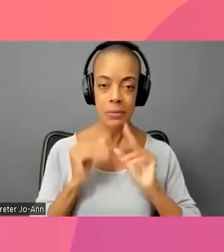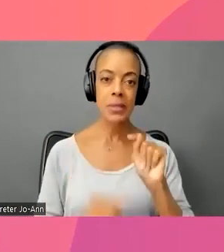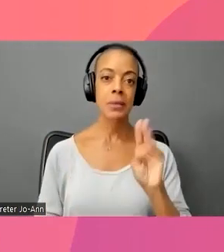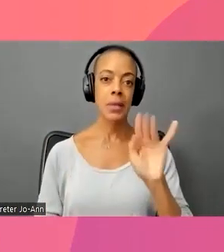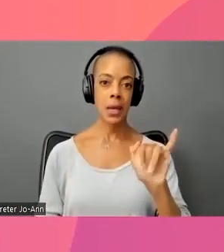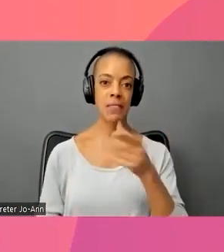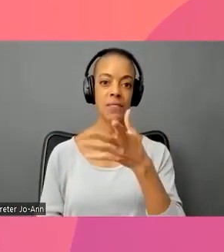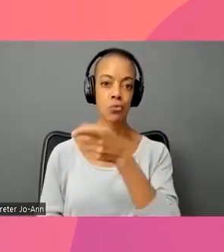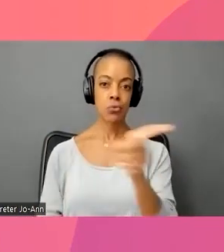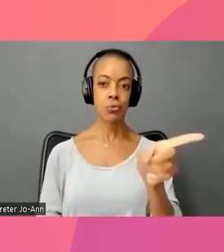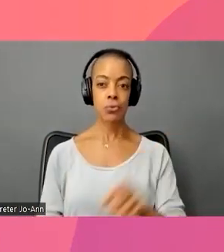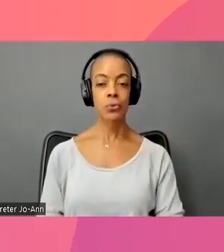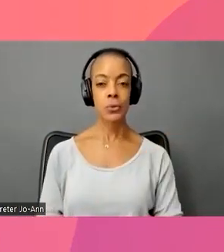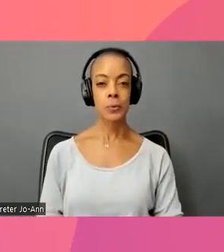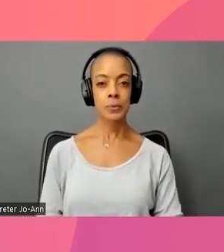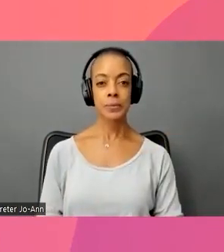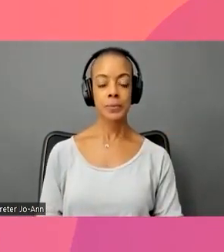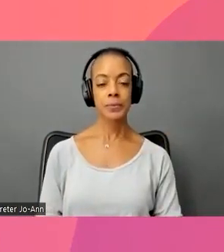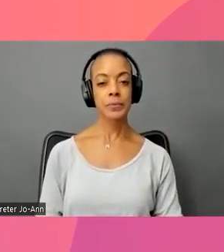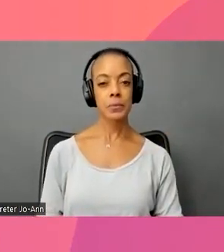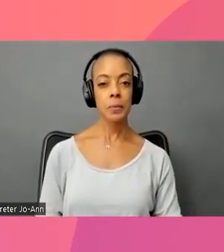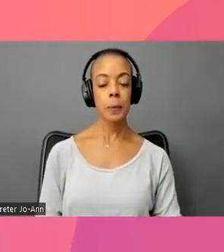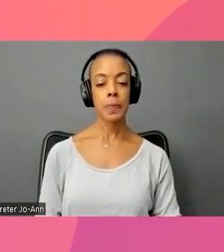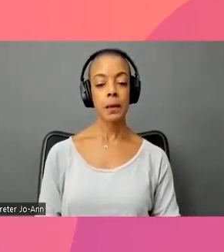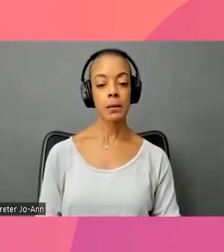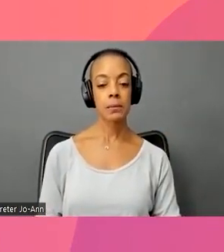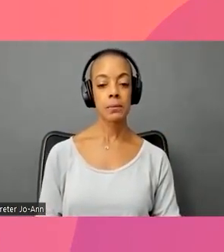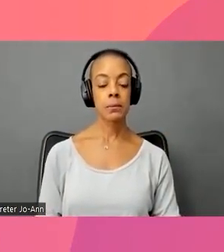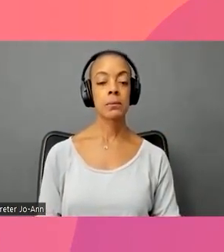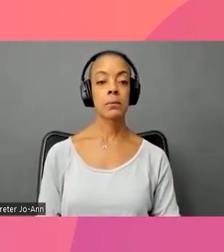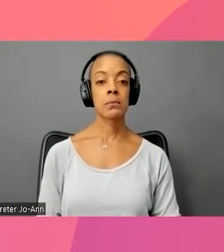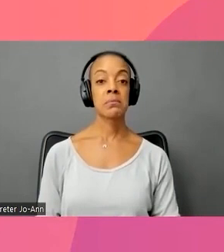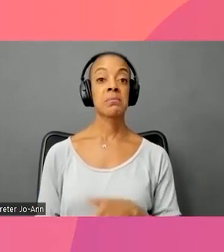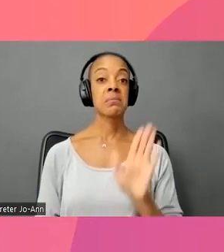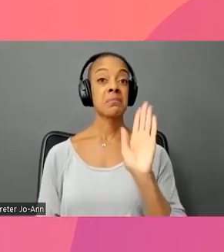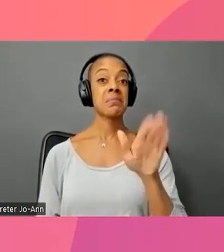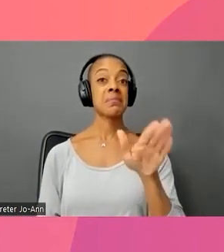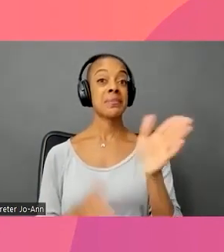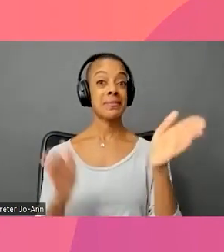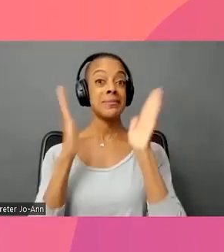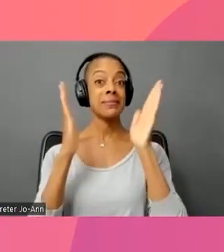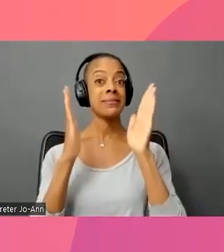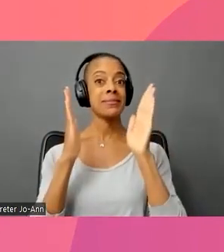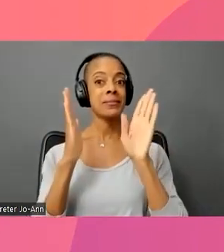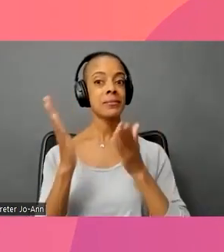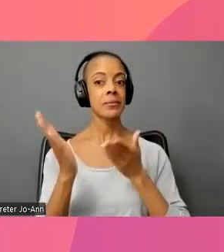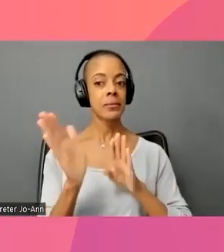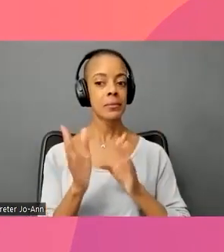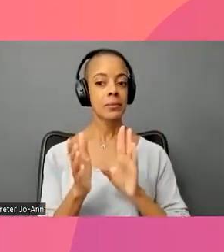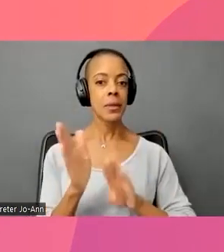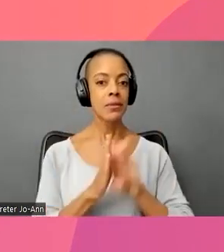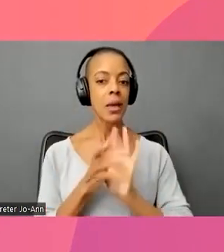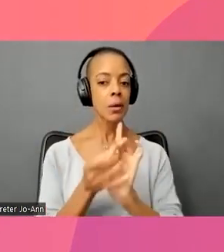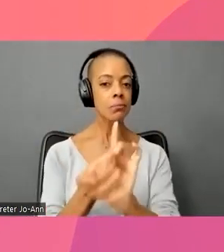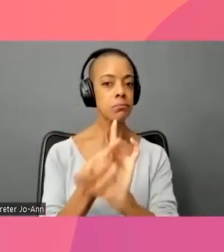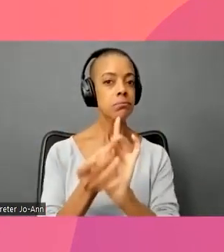injury. And in doing so, I want to draw your attention to the importance of building rapport, because